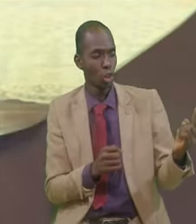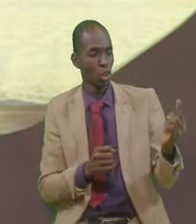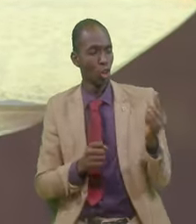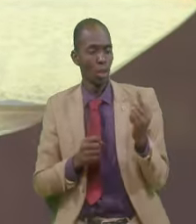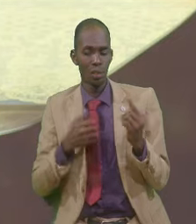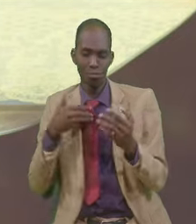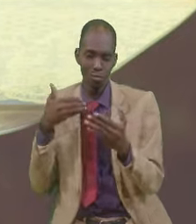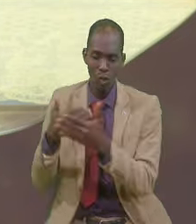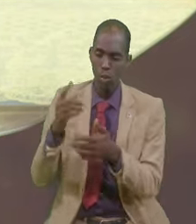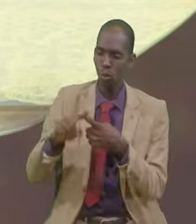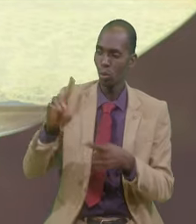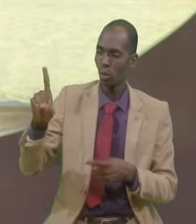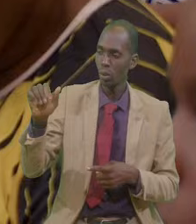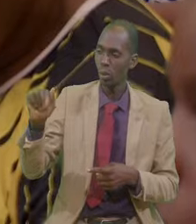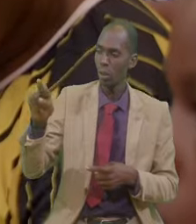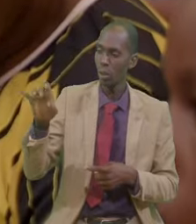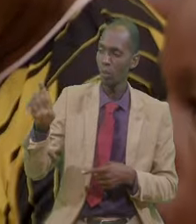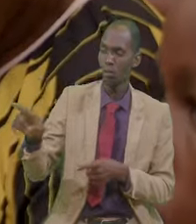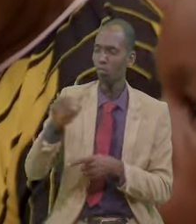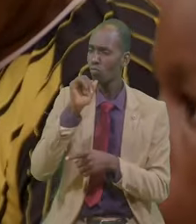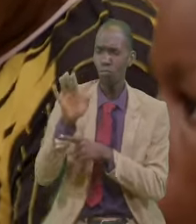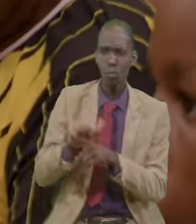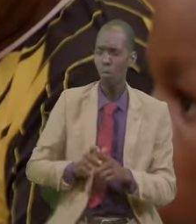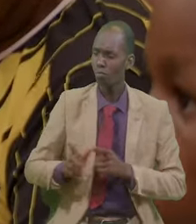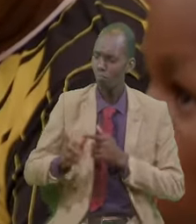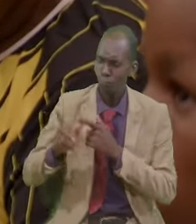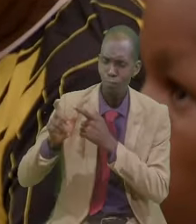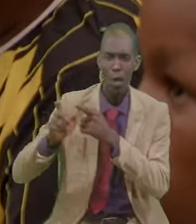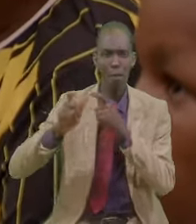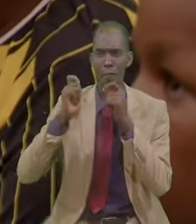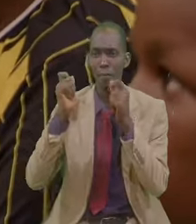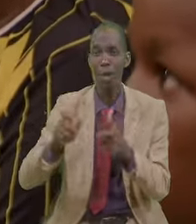that David hasted and ran.